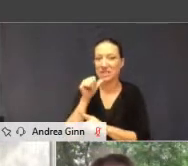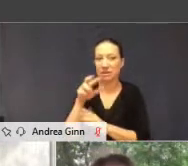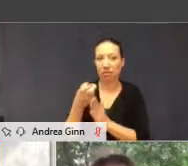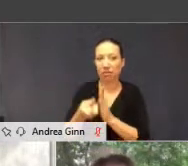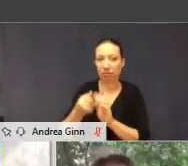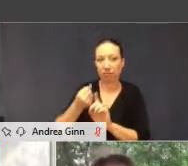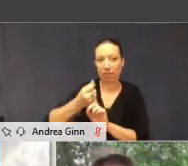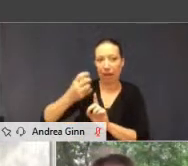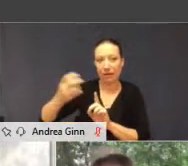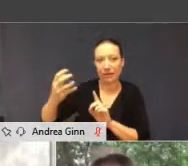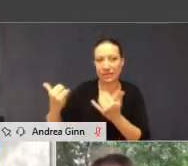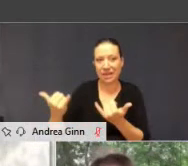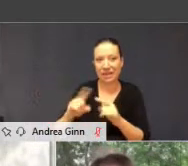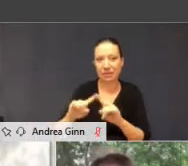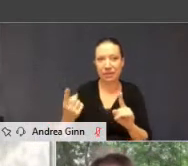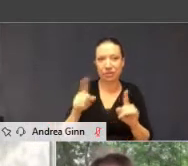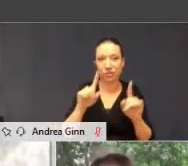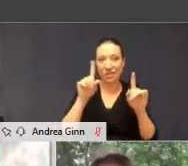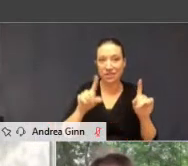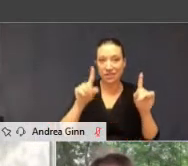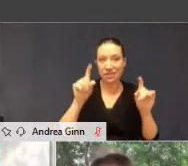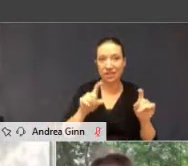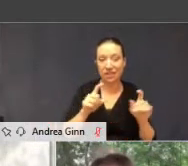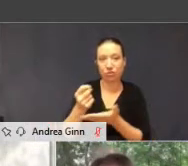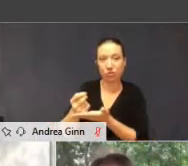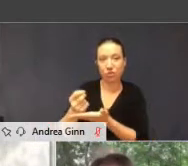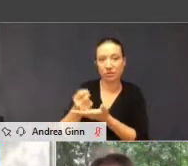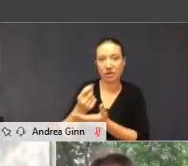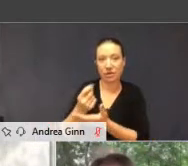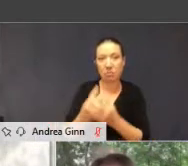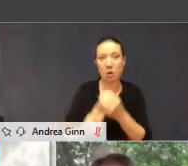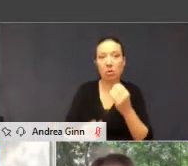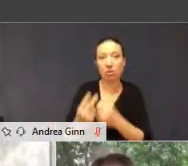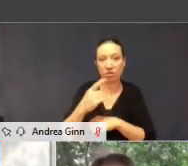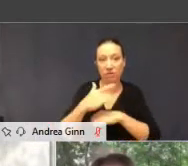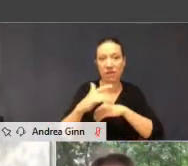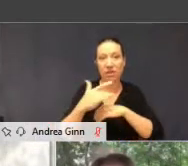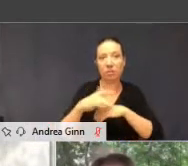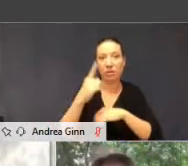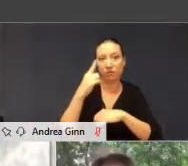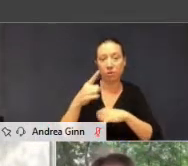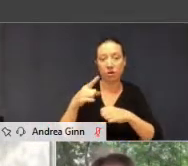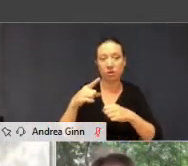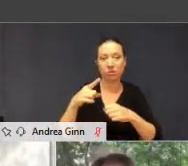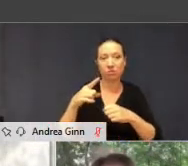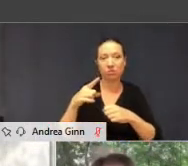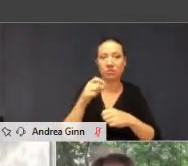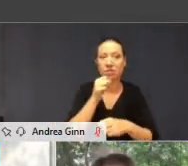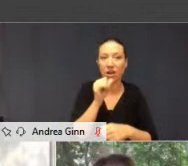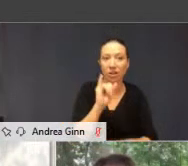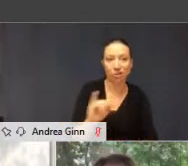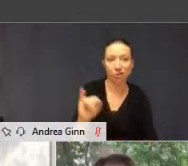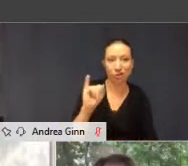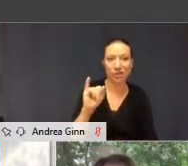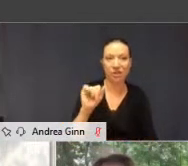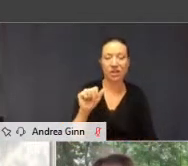but testing and treatment is available to be covered for uninsured and